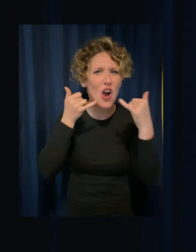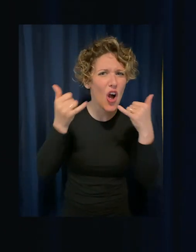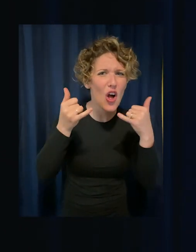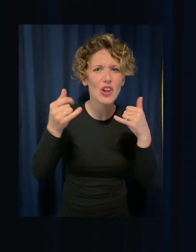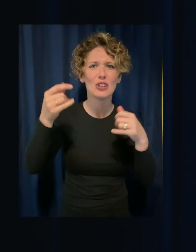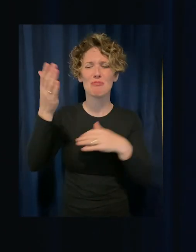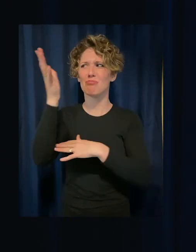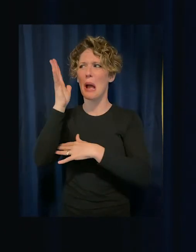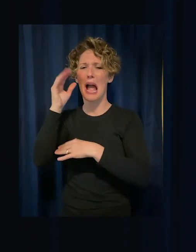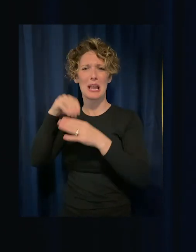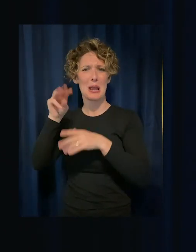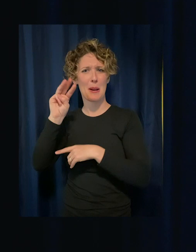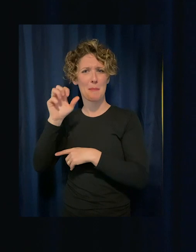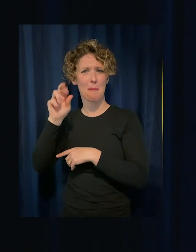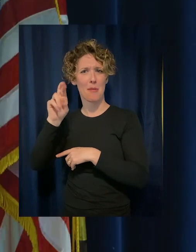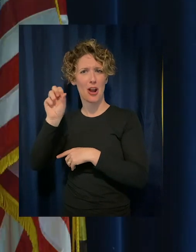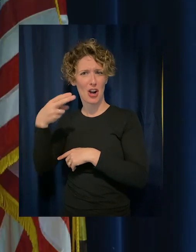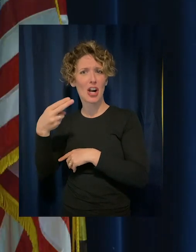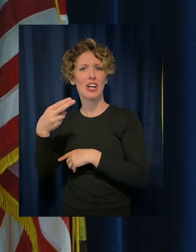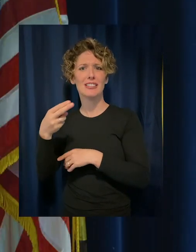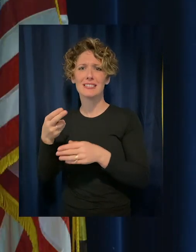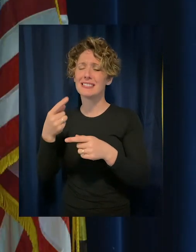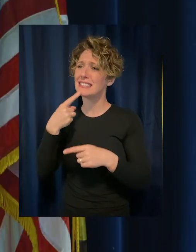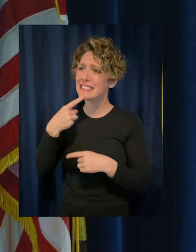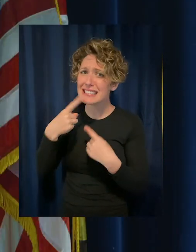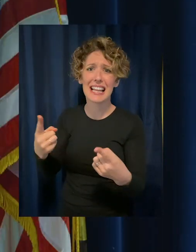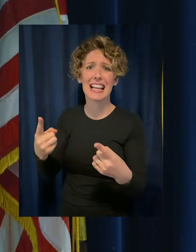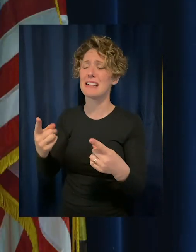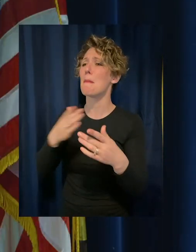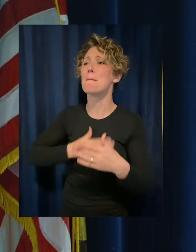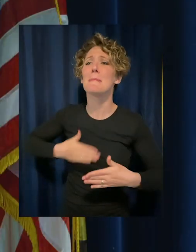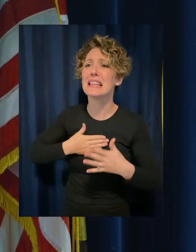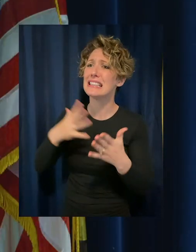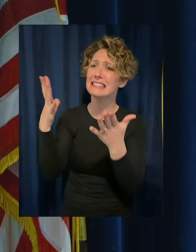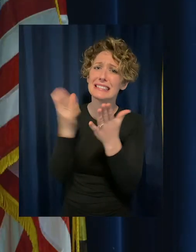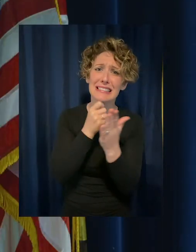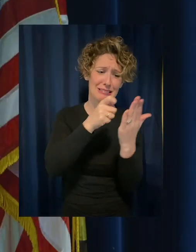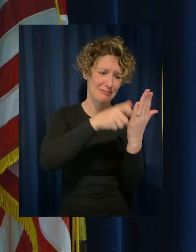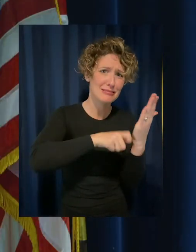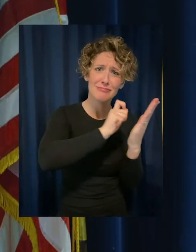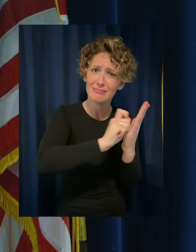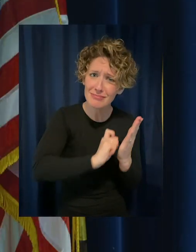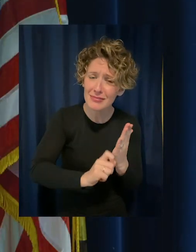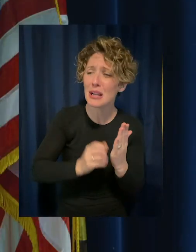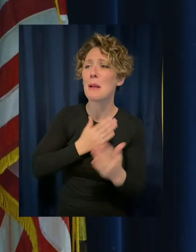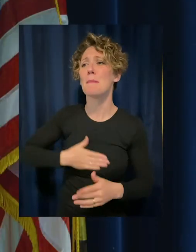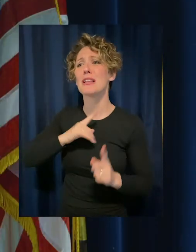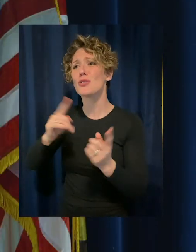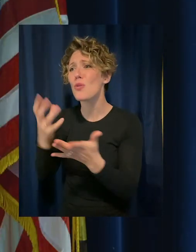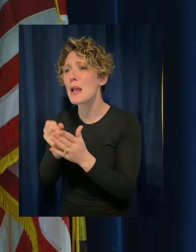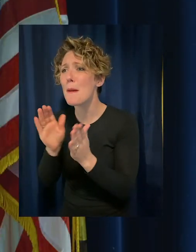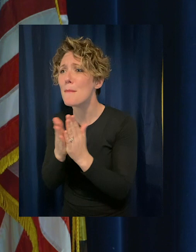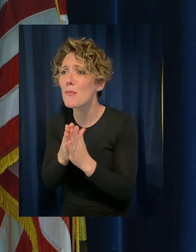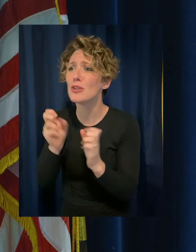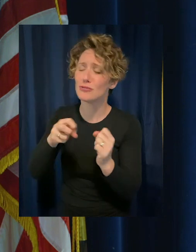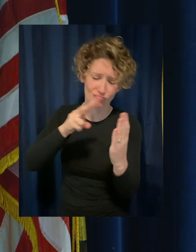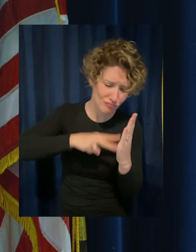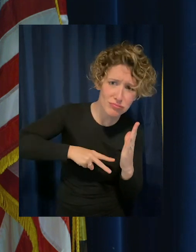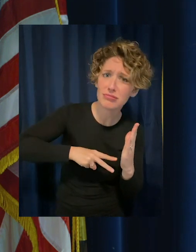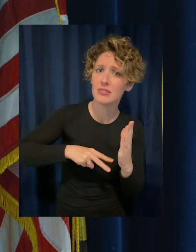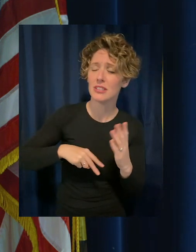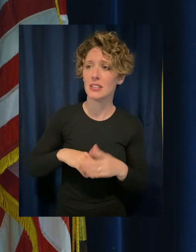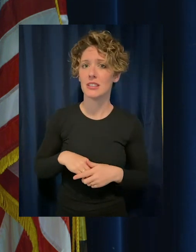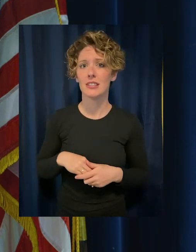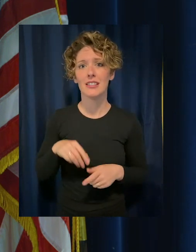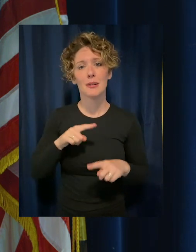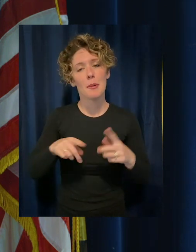us. Now I'm telling you, read widely so that you can think critically.